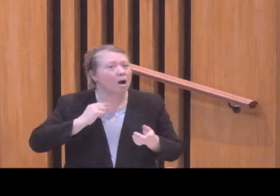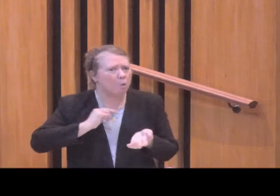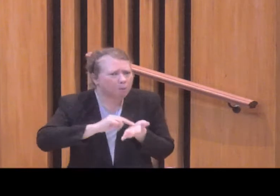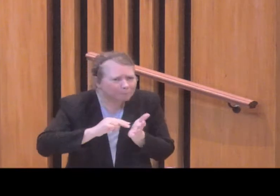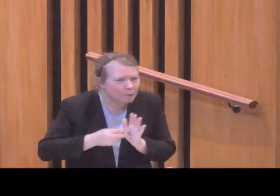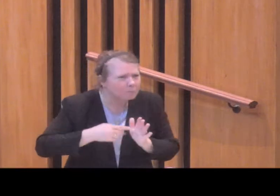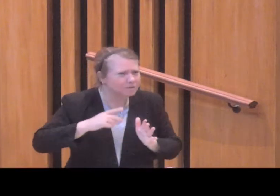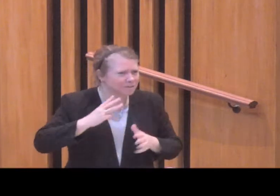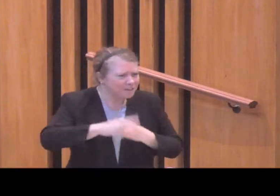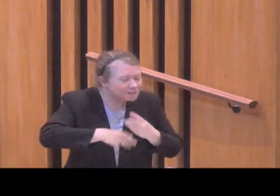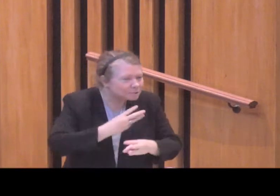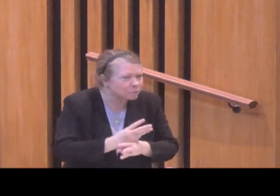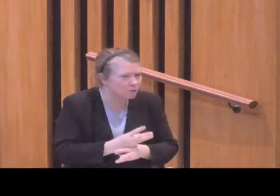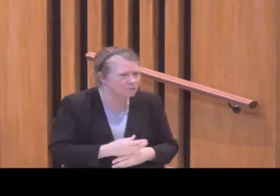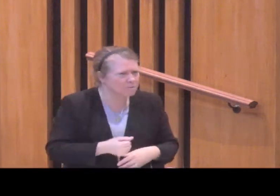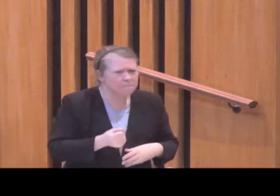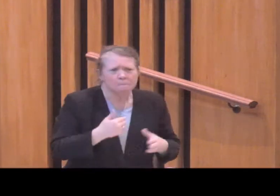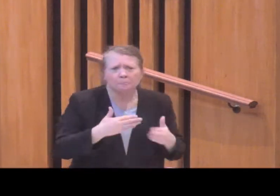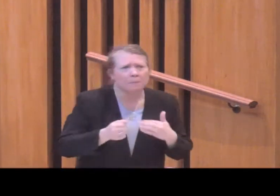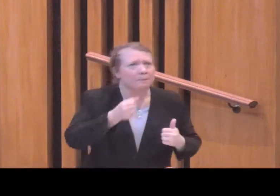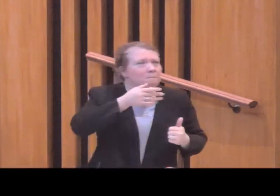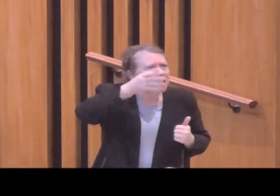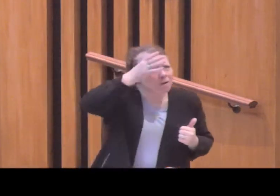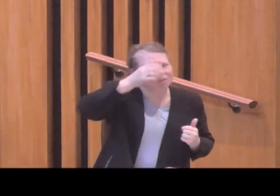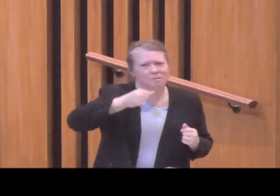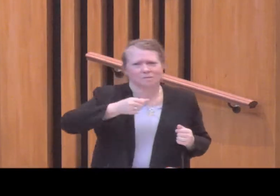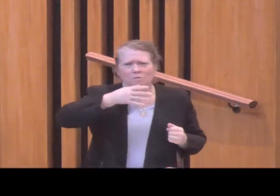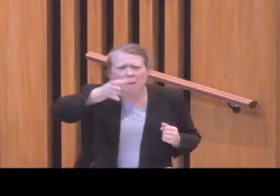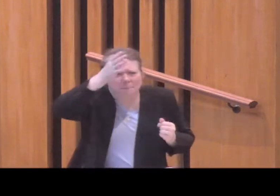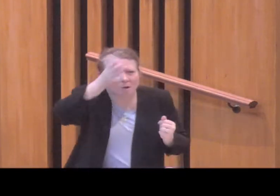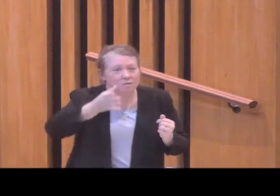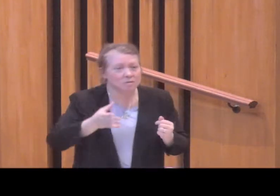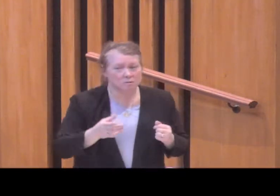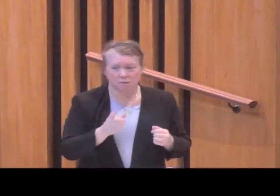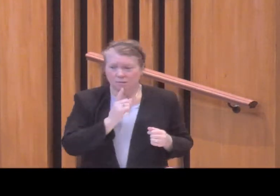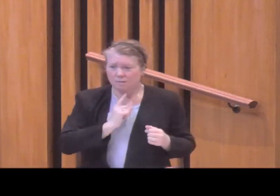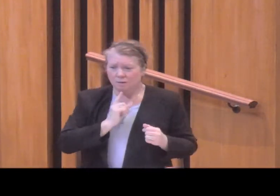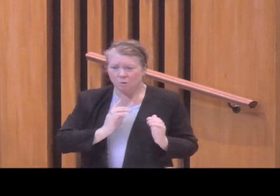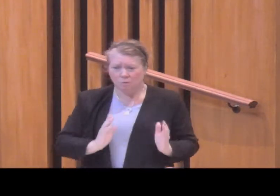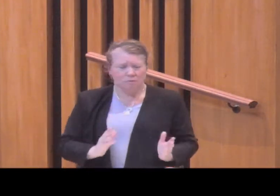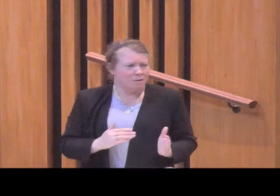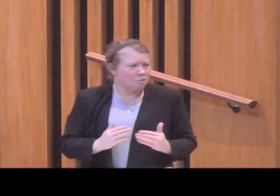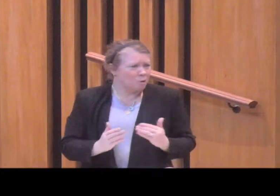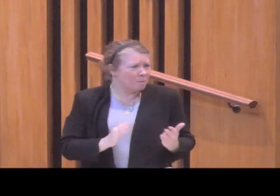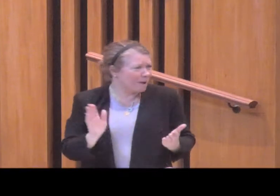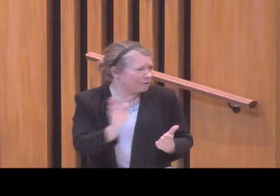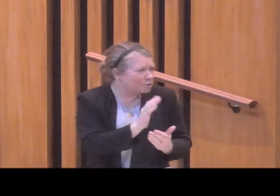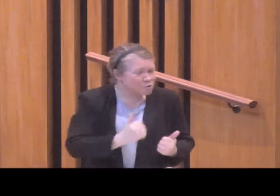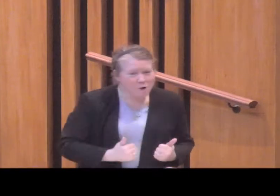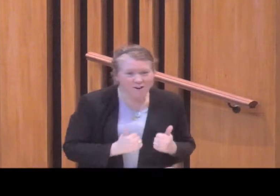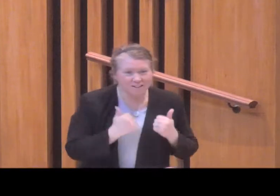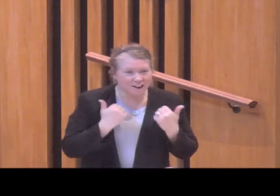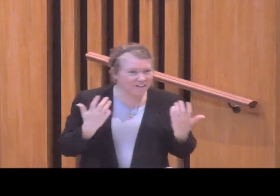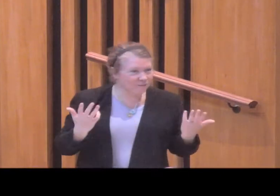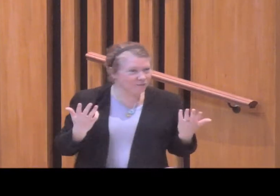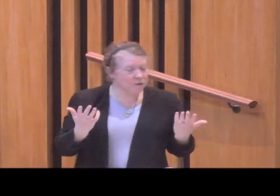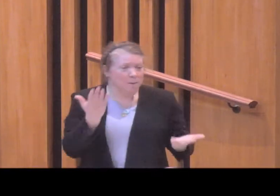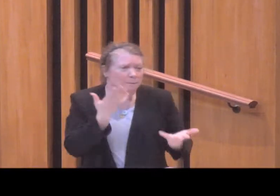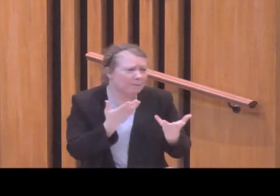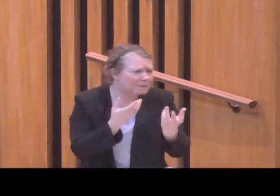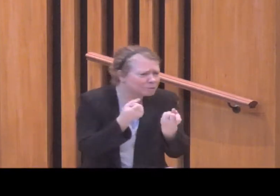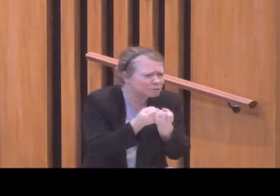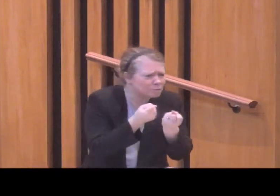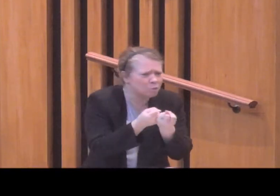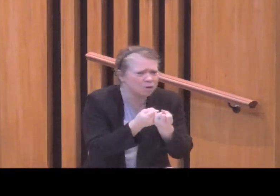grandparents, as a single person, in any way in which you find yourself, supporting a loved one, caring for a